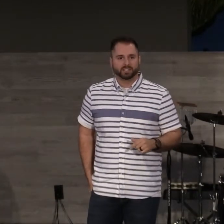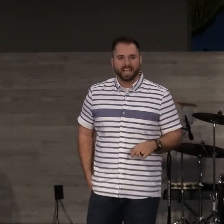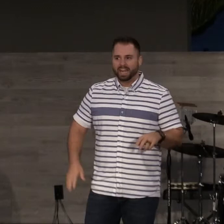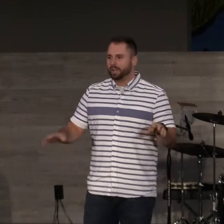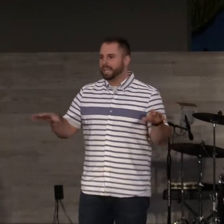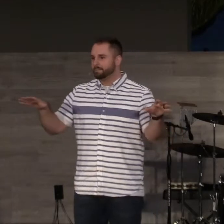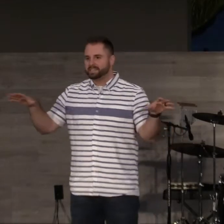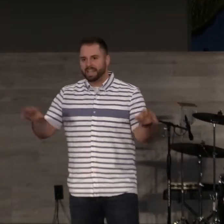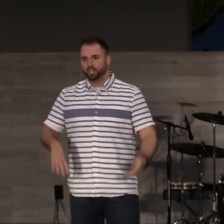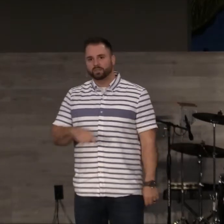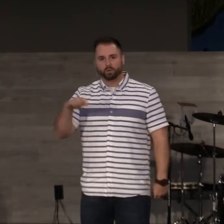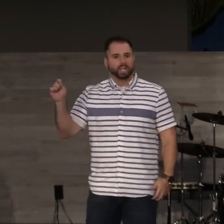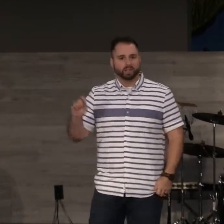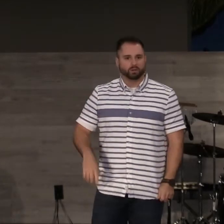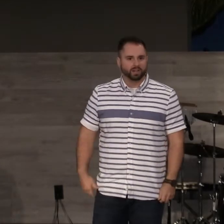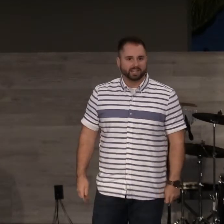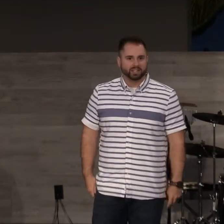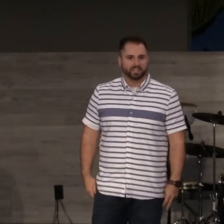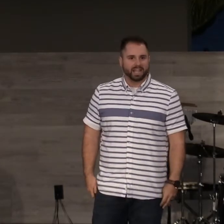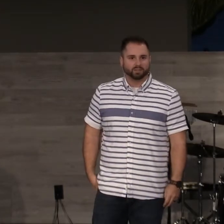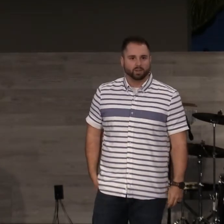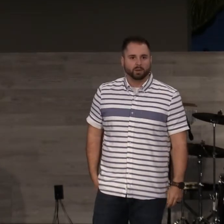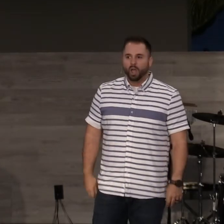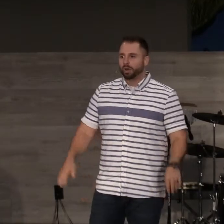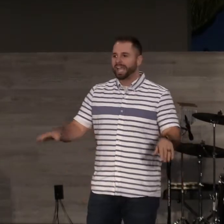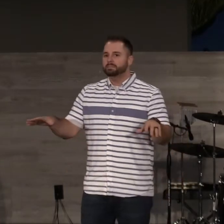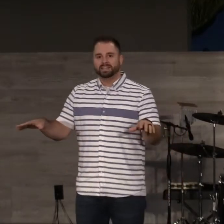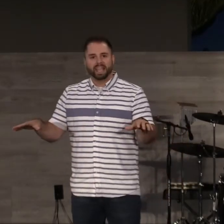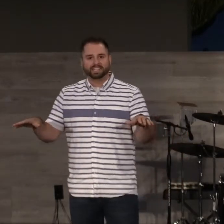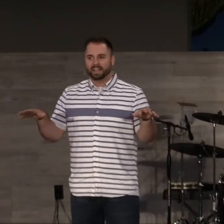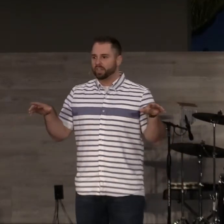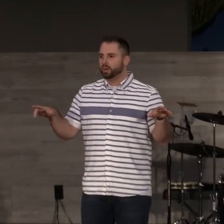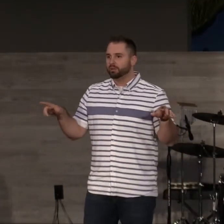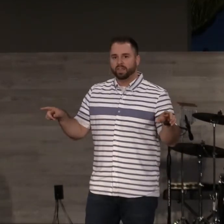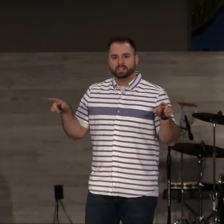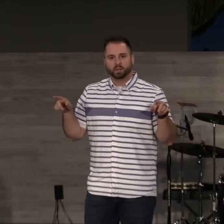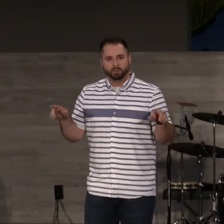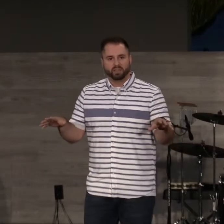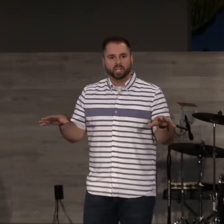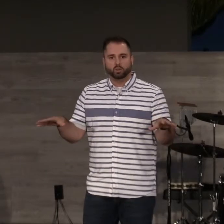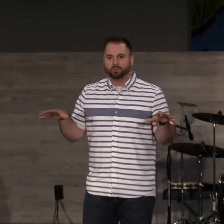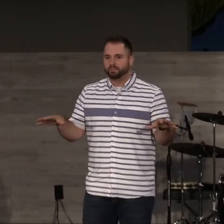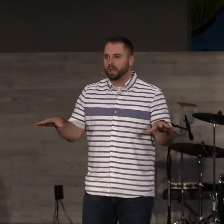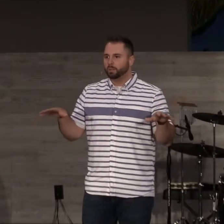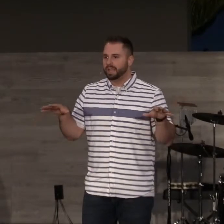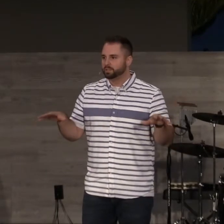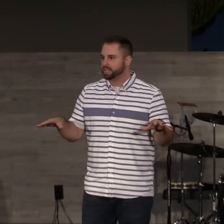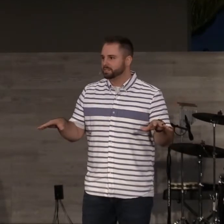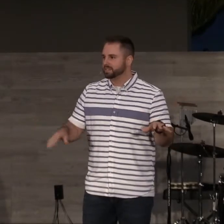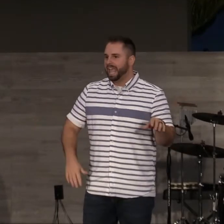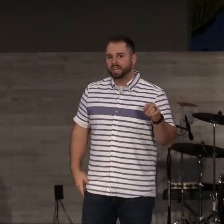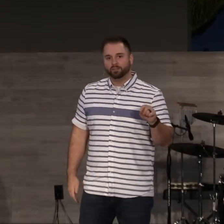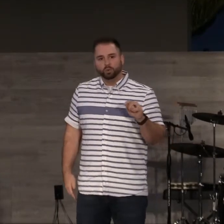after Jesus. Now again, I'm not saying that you've got to write your letter of resignation this afternoon. What I am saying is that there are things that are preventing you from following